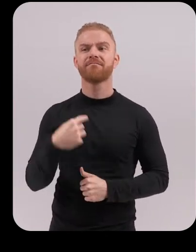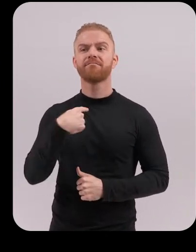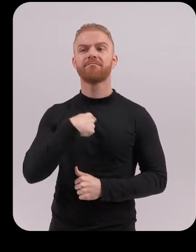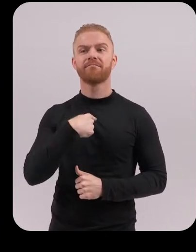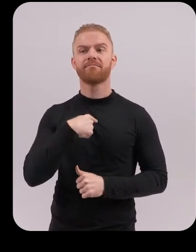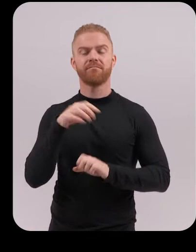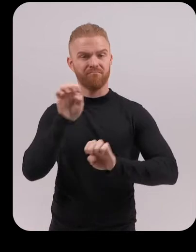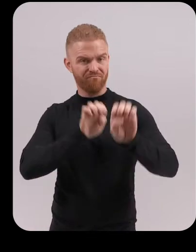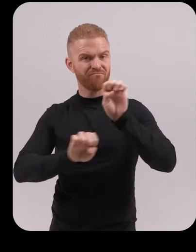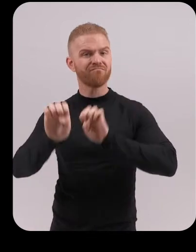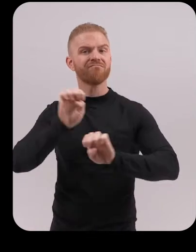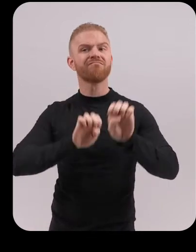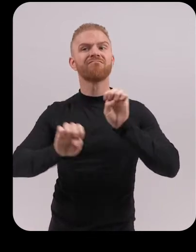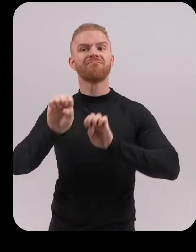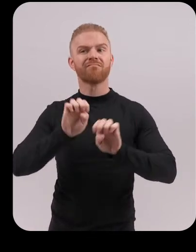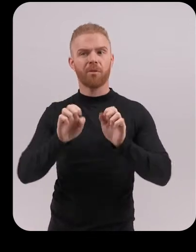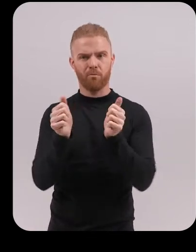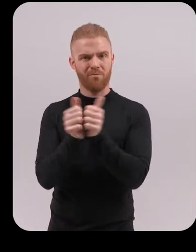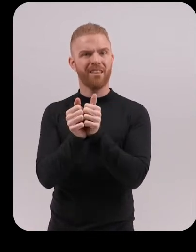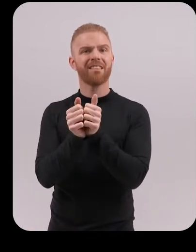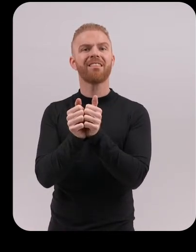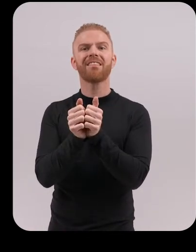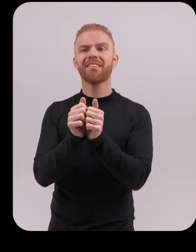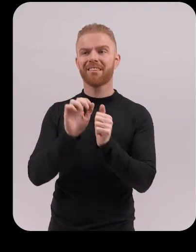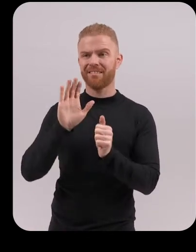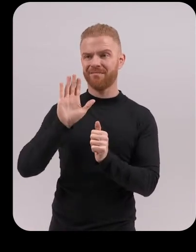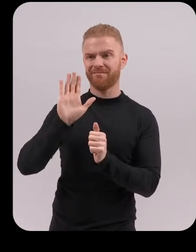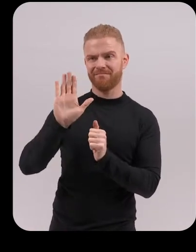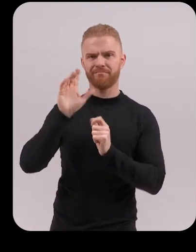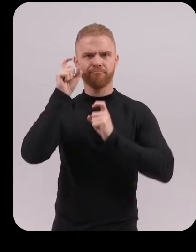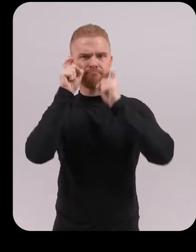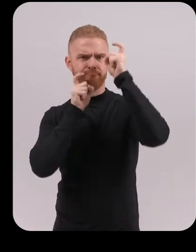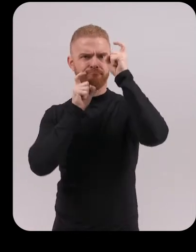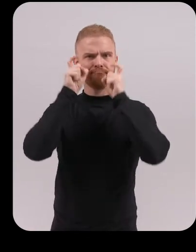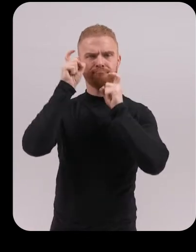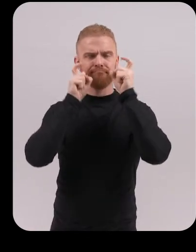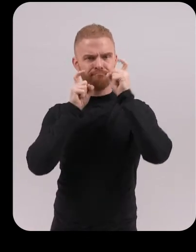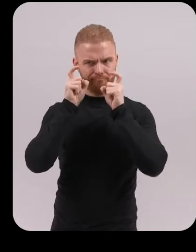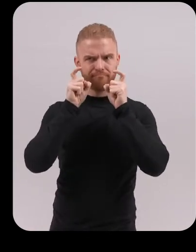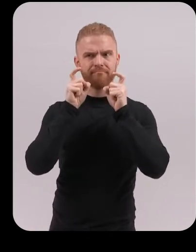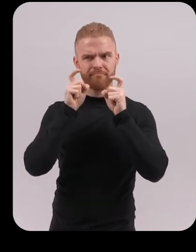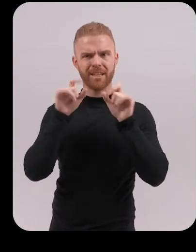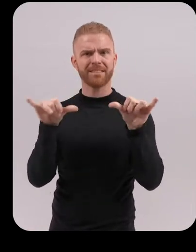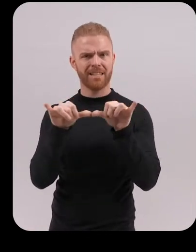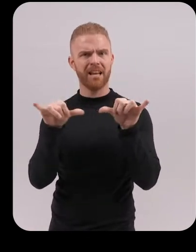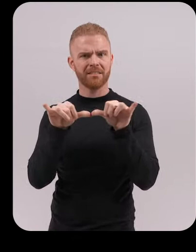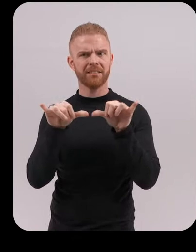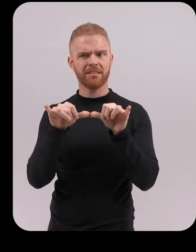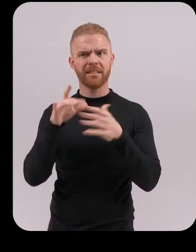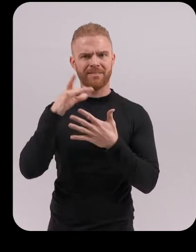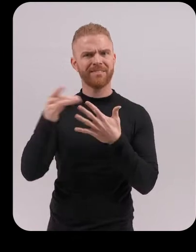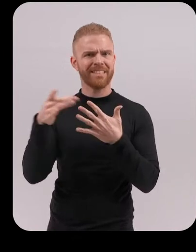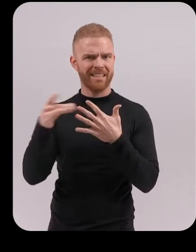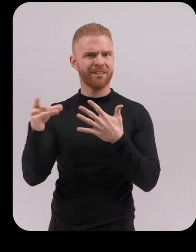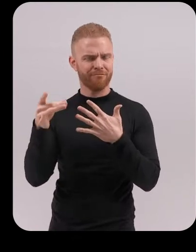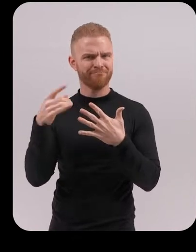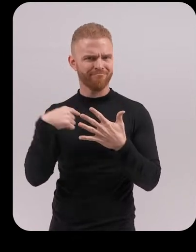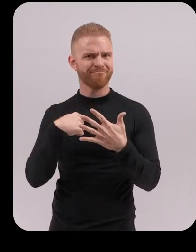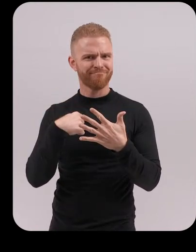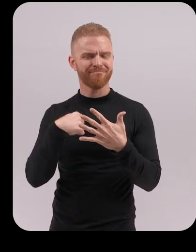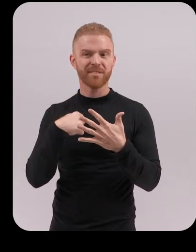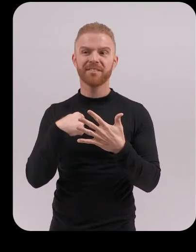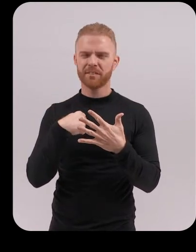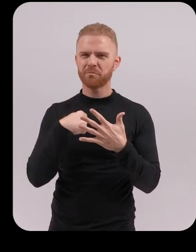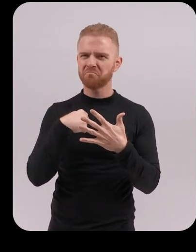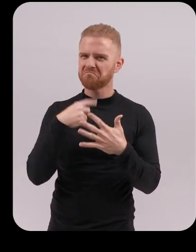experimenting with the gesture size feature to see